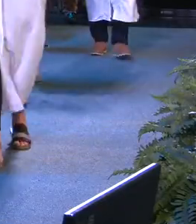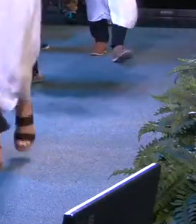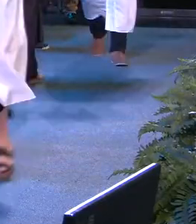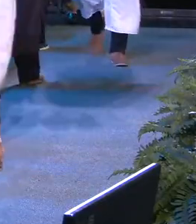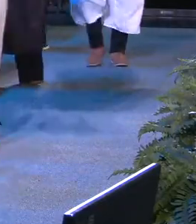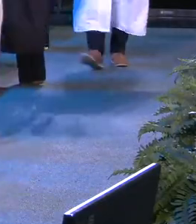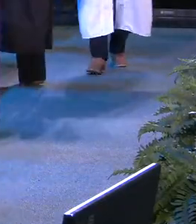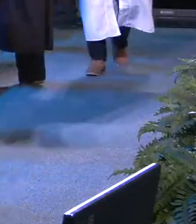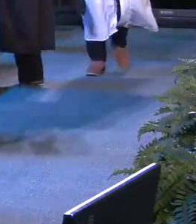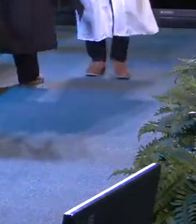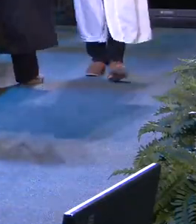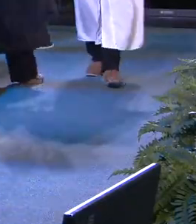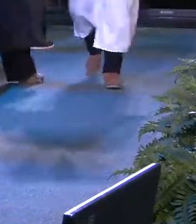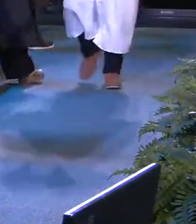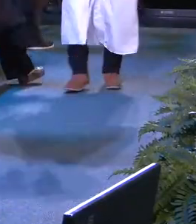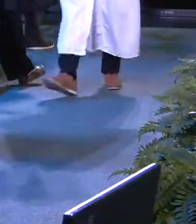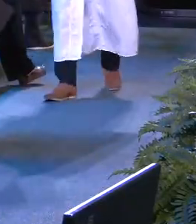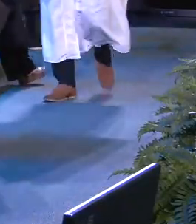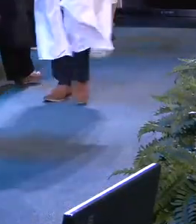Maximo Zepeda Jr.